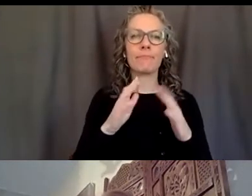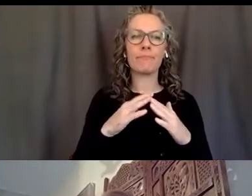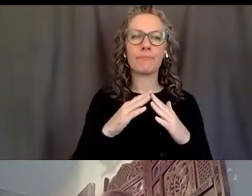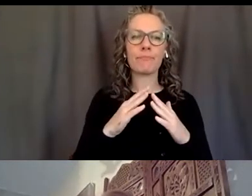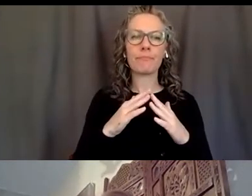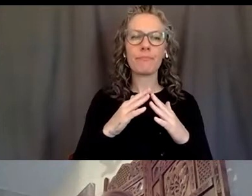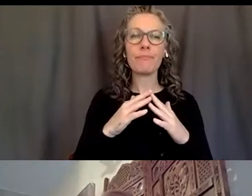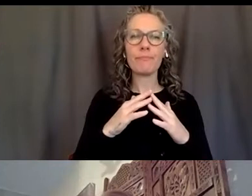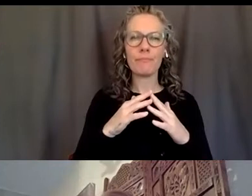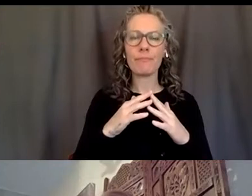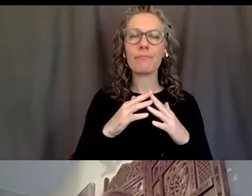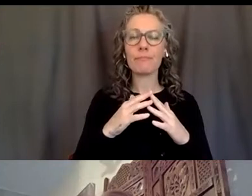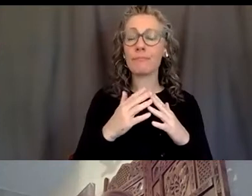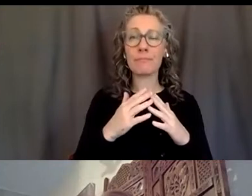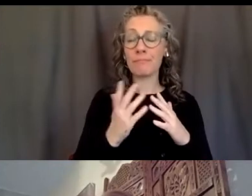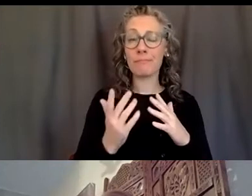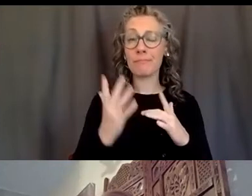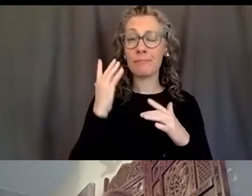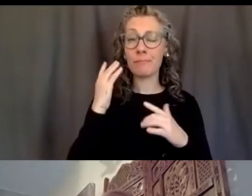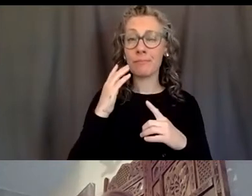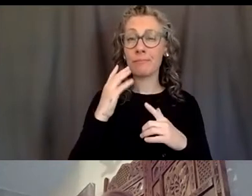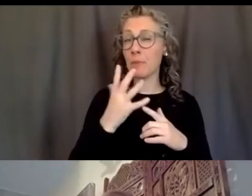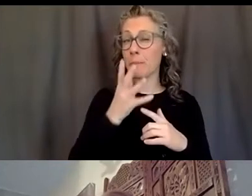even at my mother's time, when my mother was born in